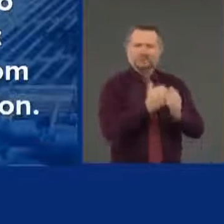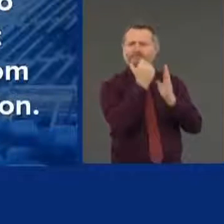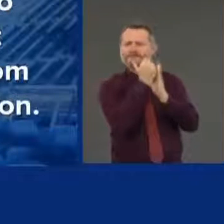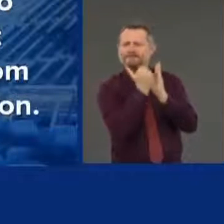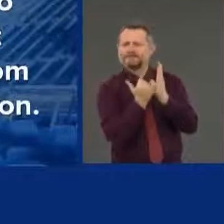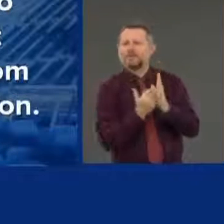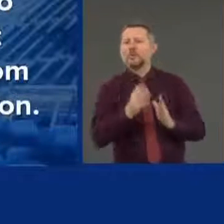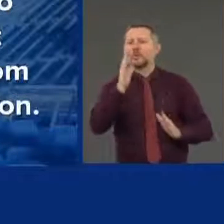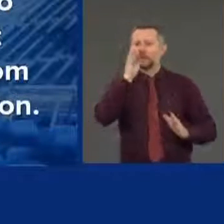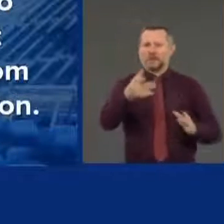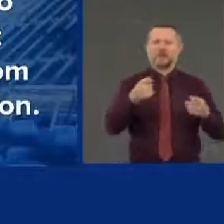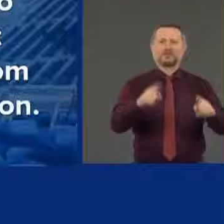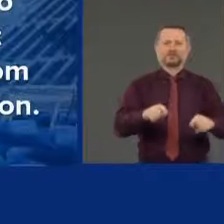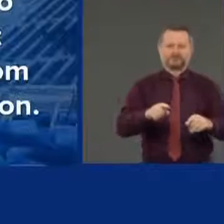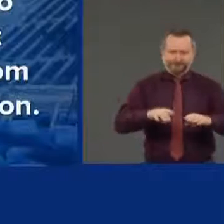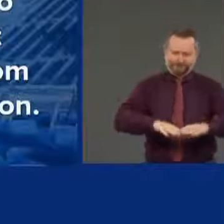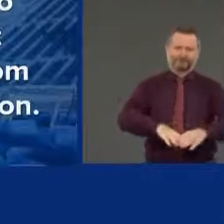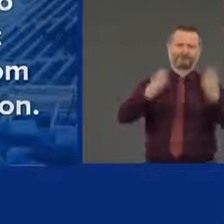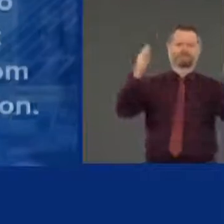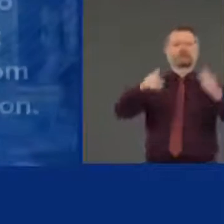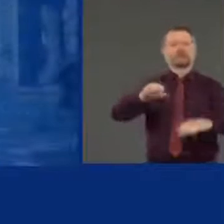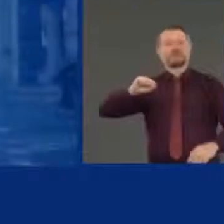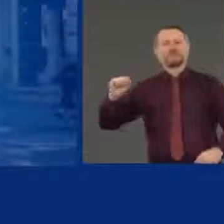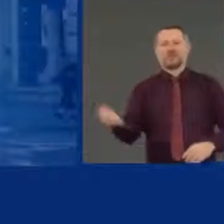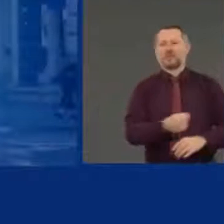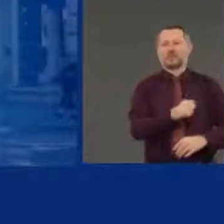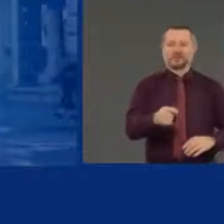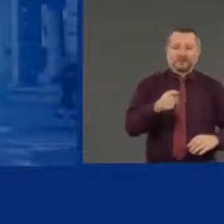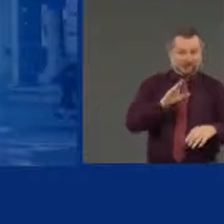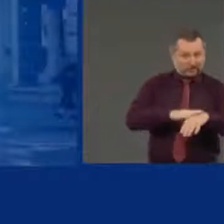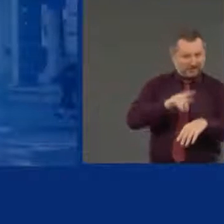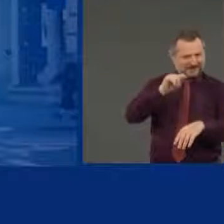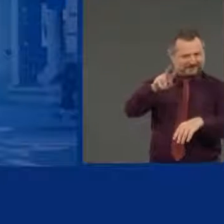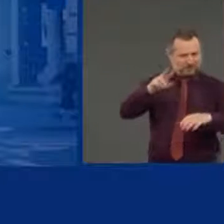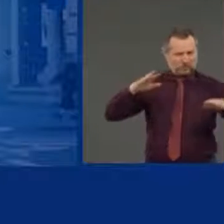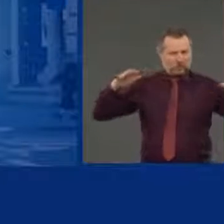Queens. Again, it will be televised, but no fans there.